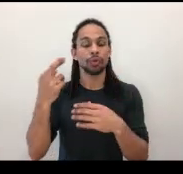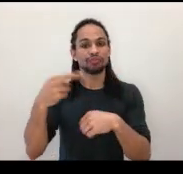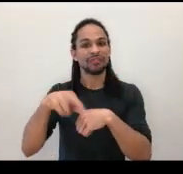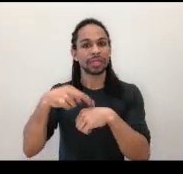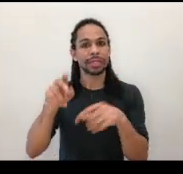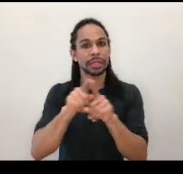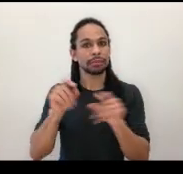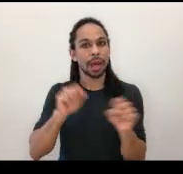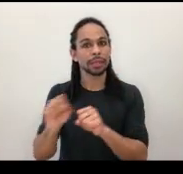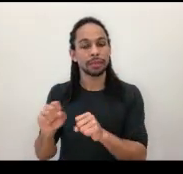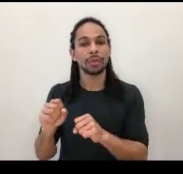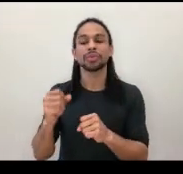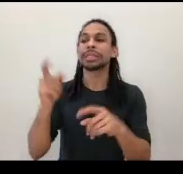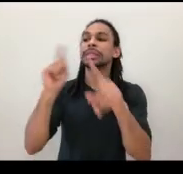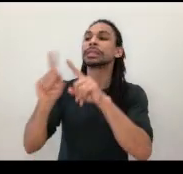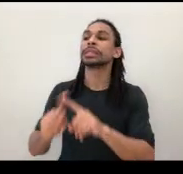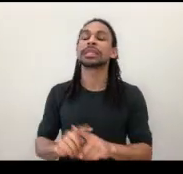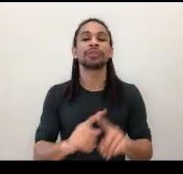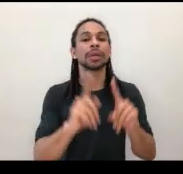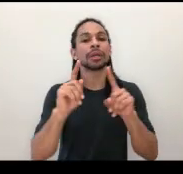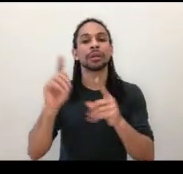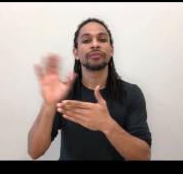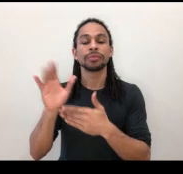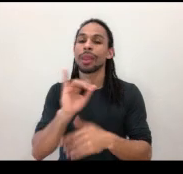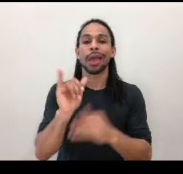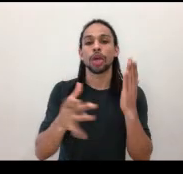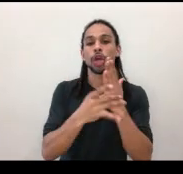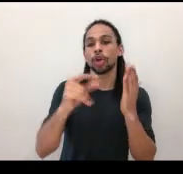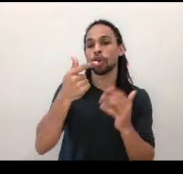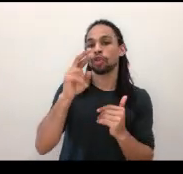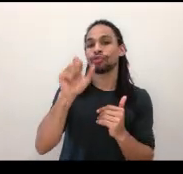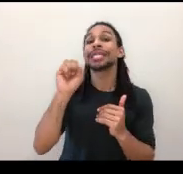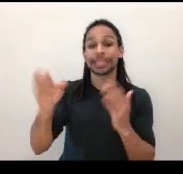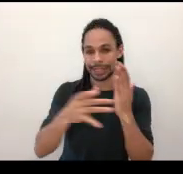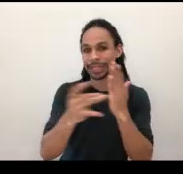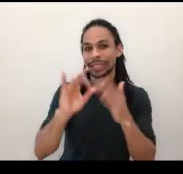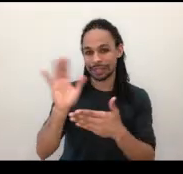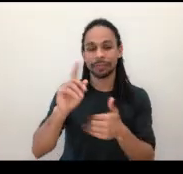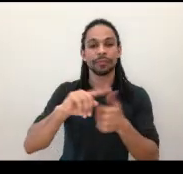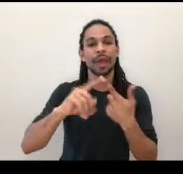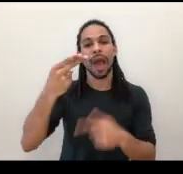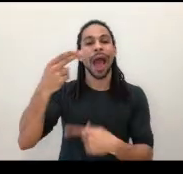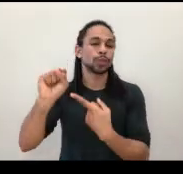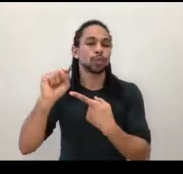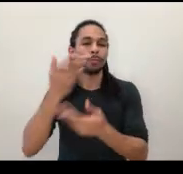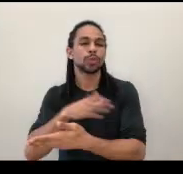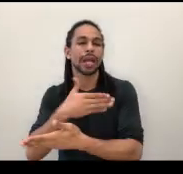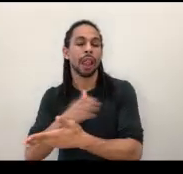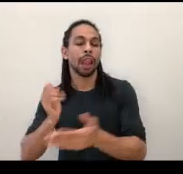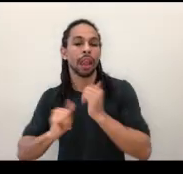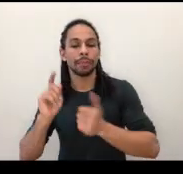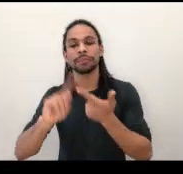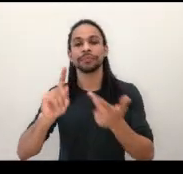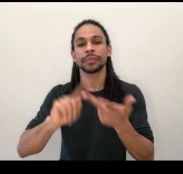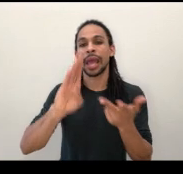this kind of gives you a little homage to. So we have like Grease, there was High School Musical, I saw